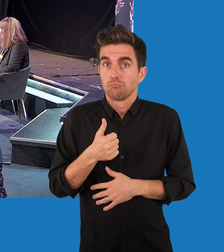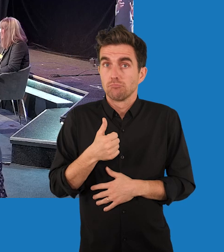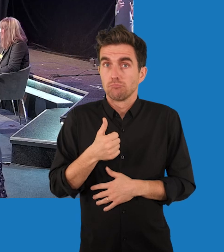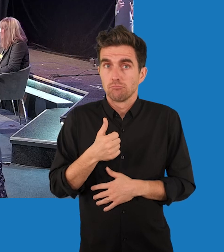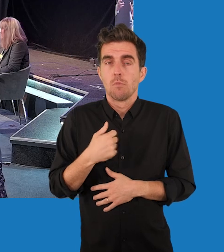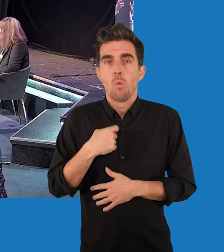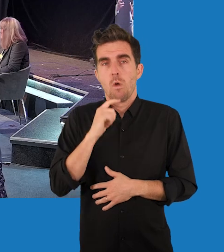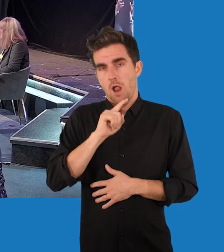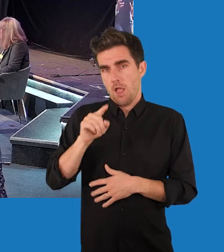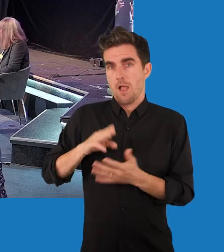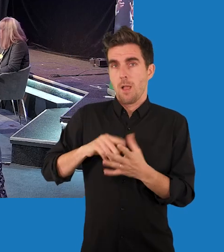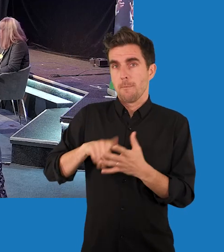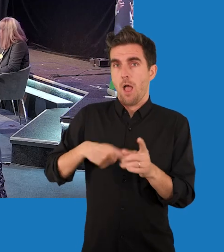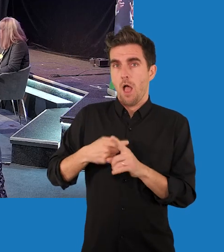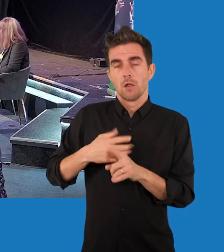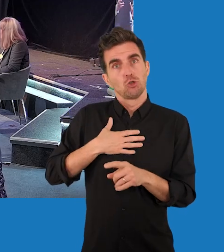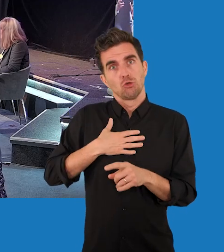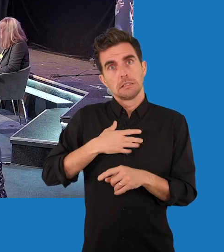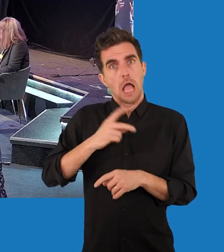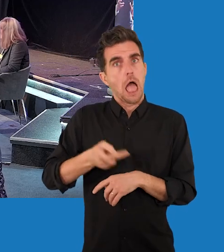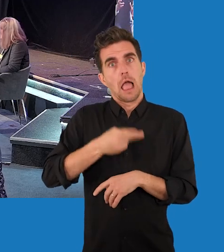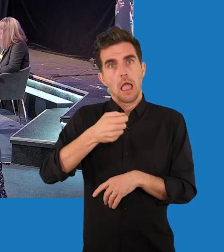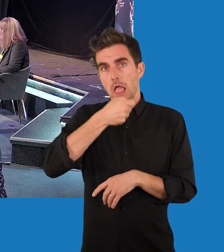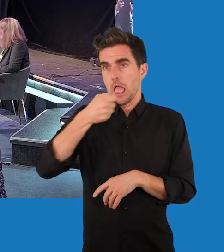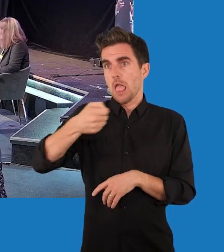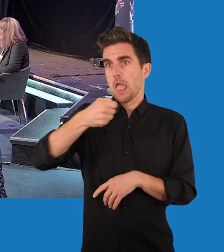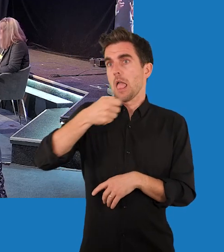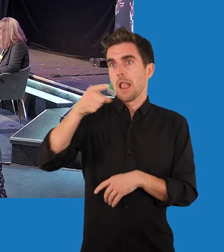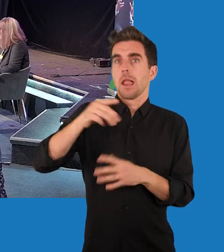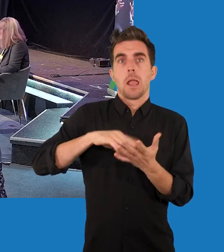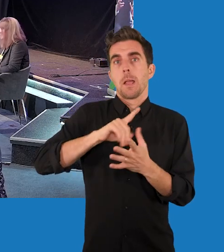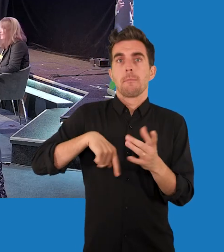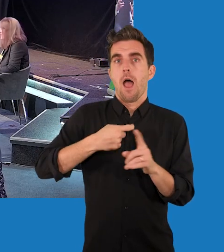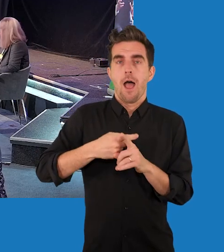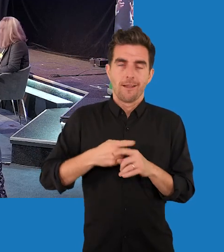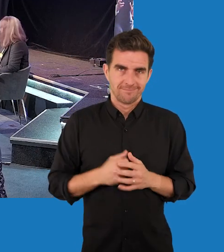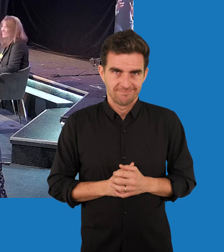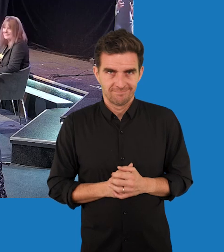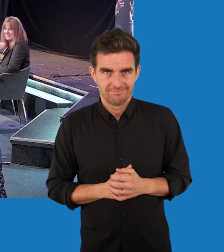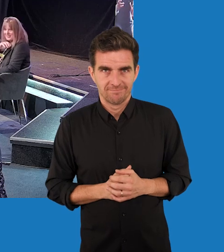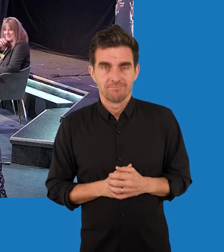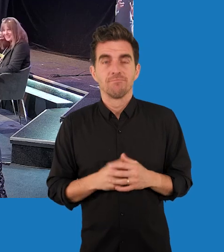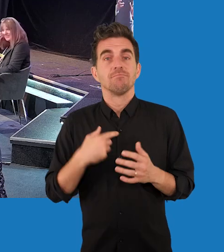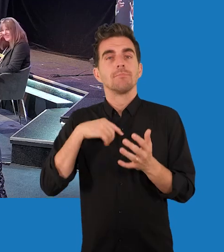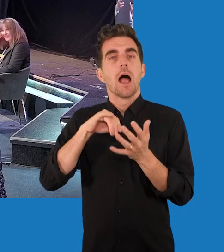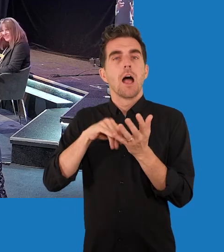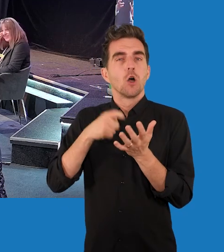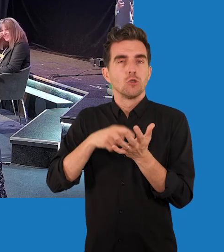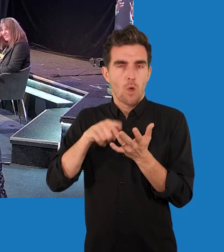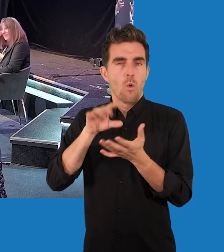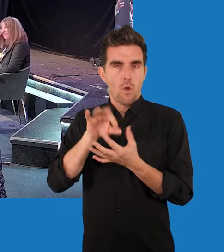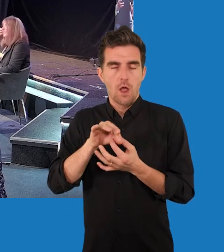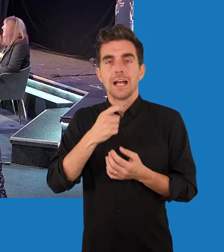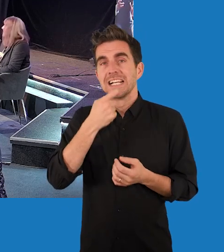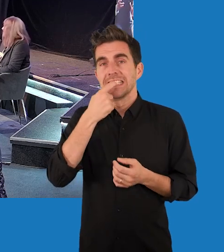people? Really good point, and I'm going to come back to Mark again. You've got a microphone coming, Mark. Hello. So